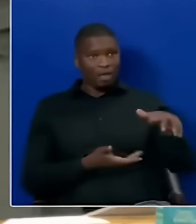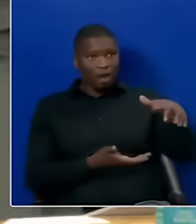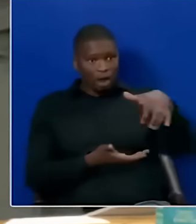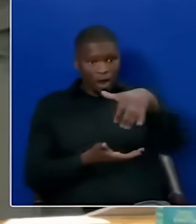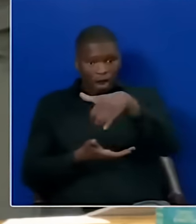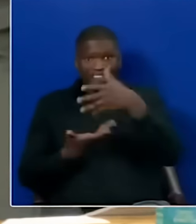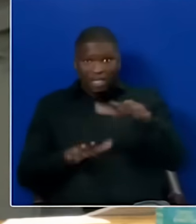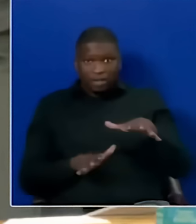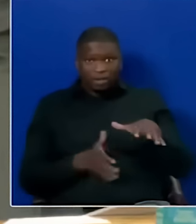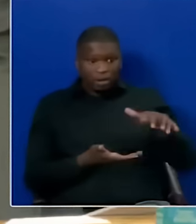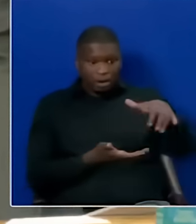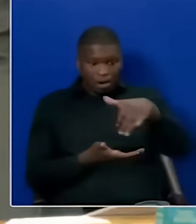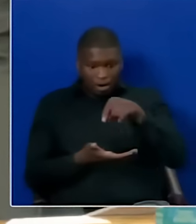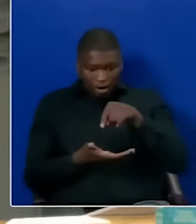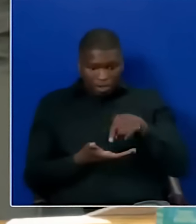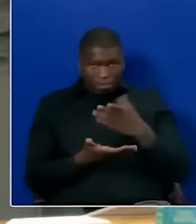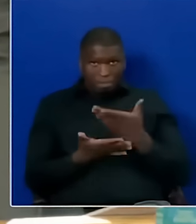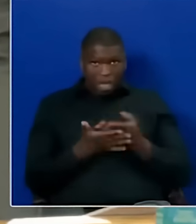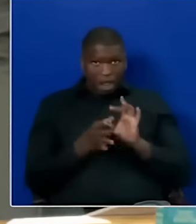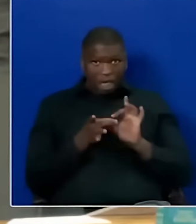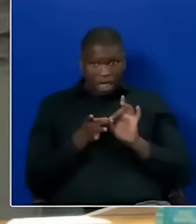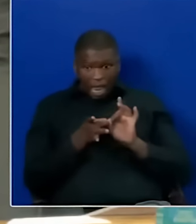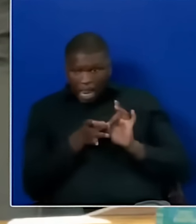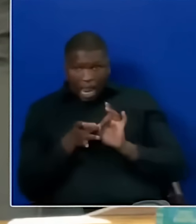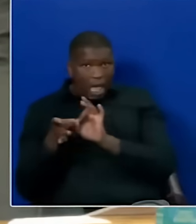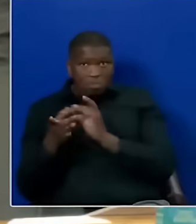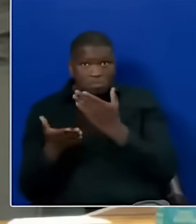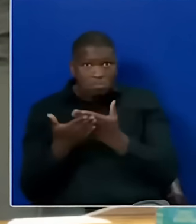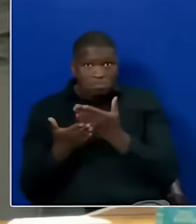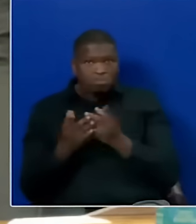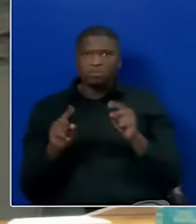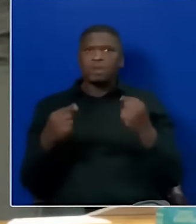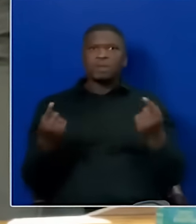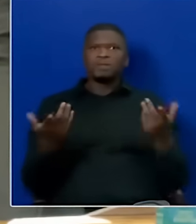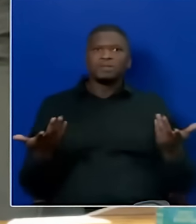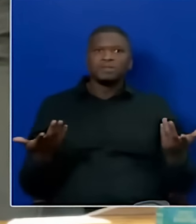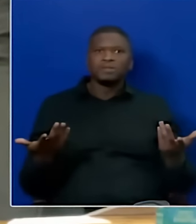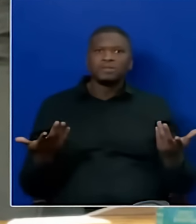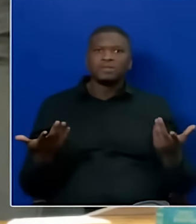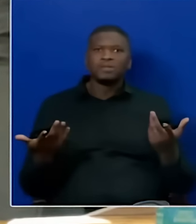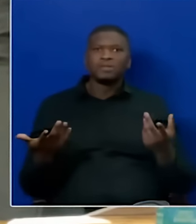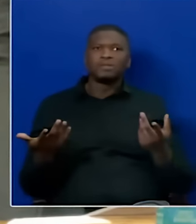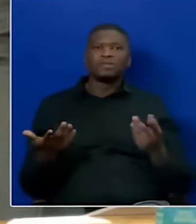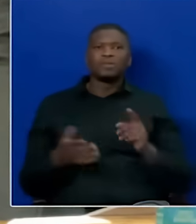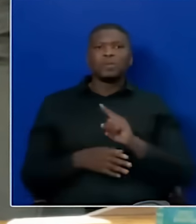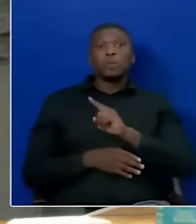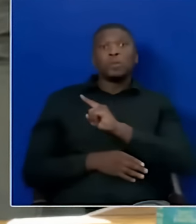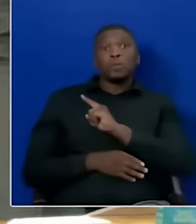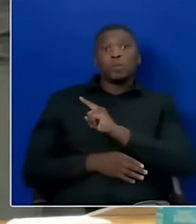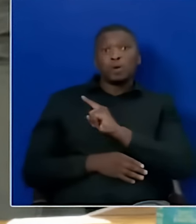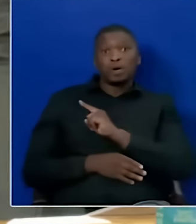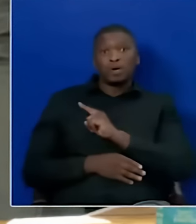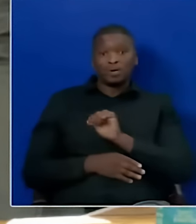can be linked to our clients, to the accused, because the evidence bag that the